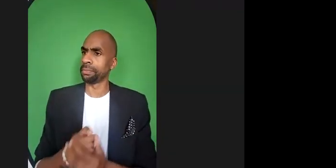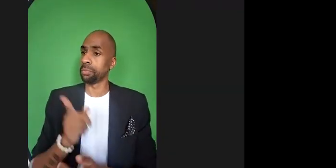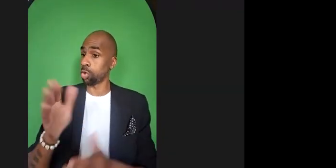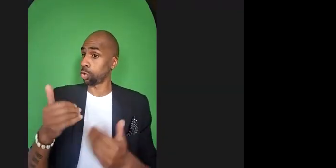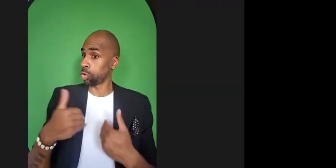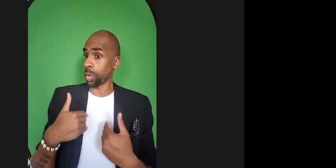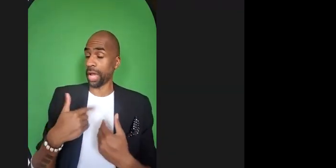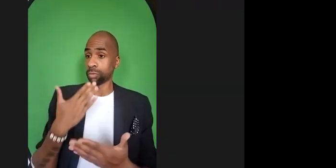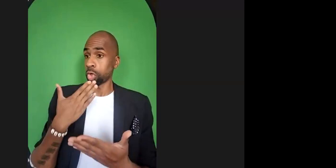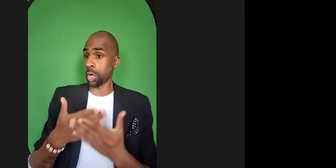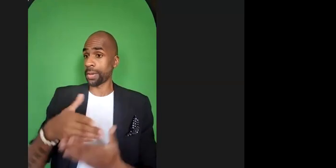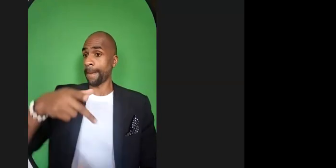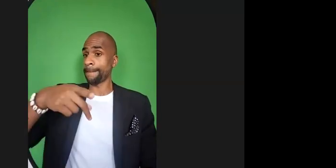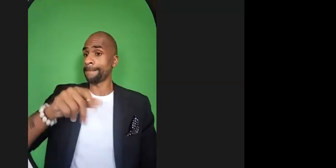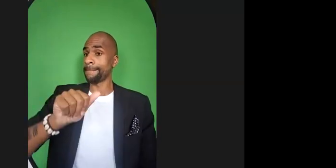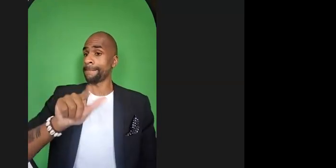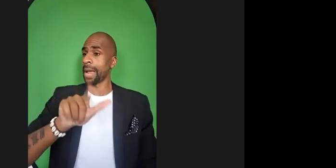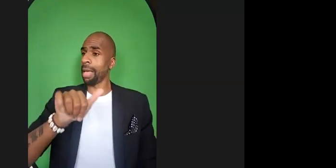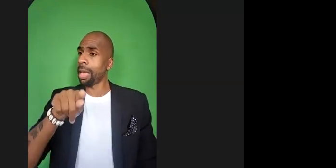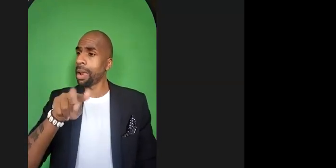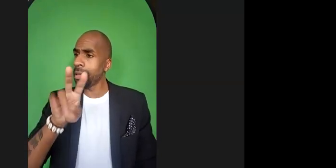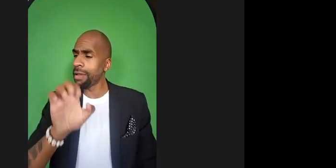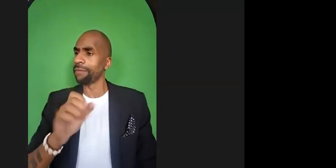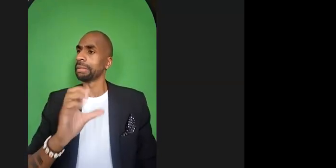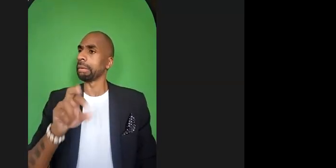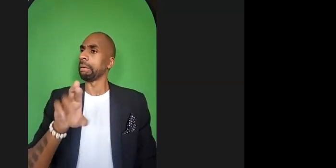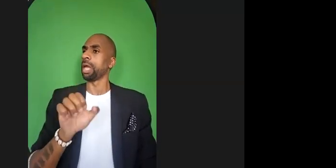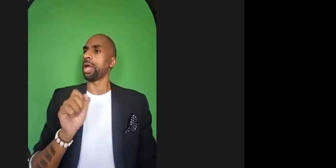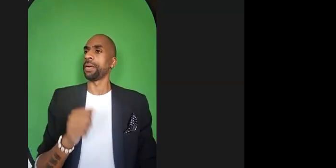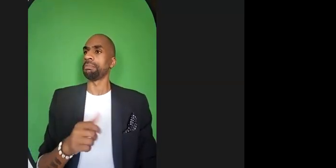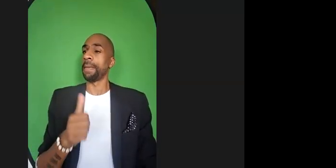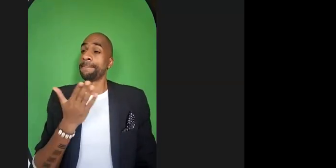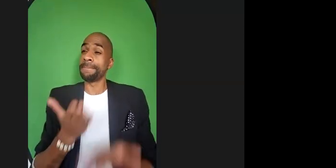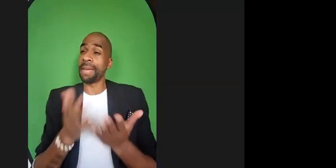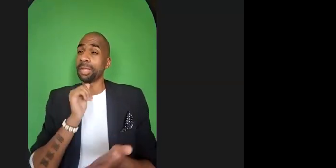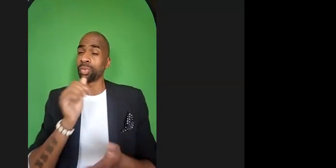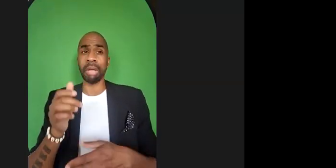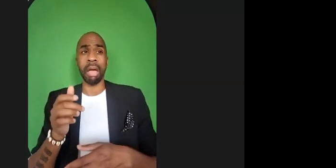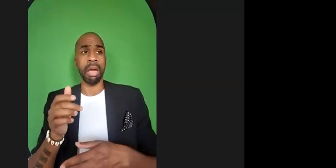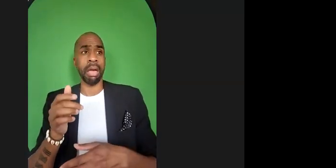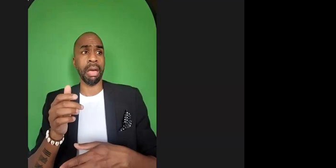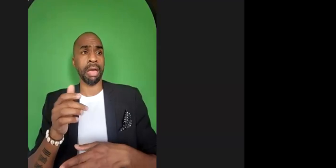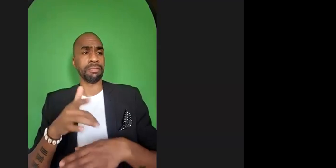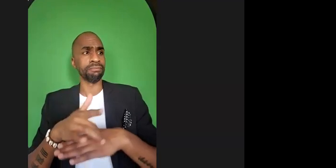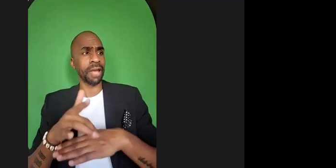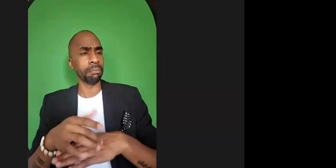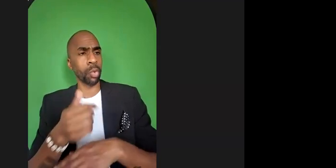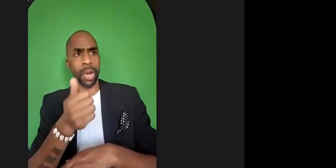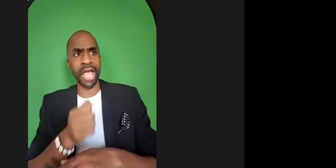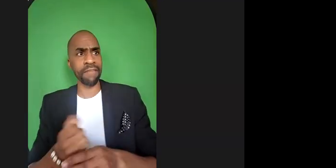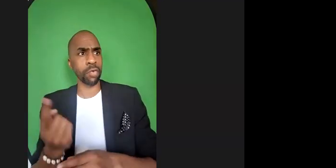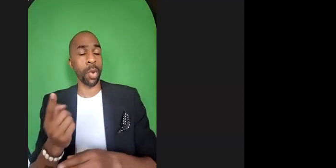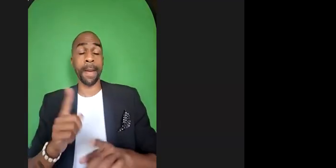the palliative care. Perhaps that's not available everywhere, but hospice seems to have pretty